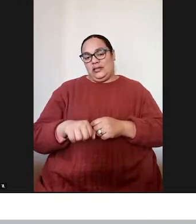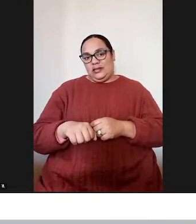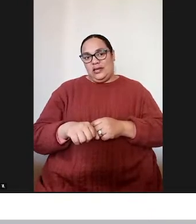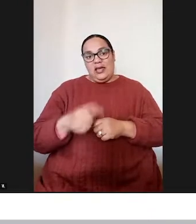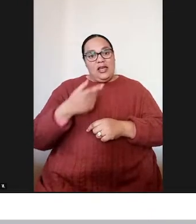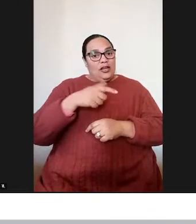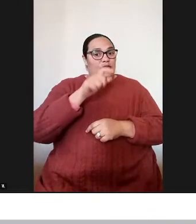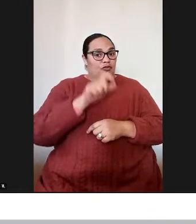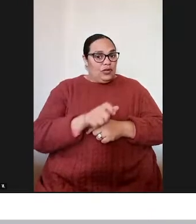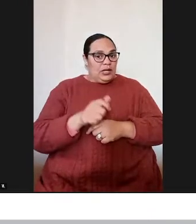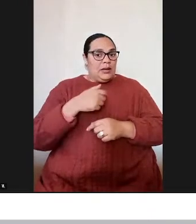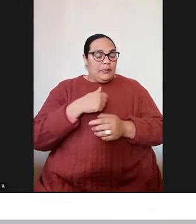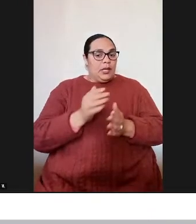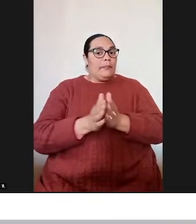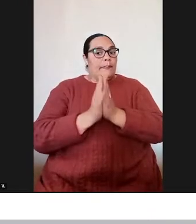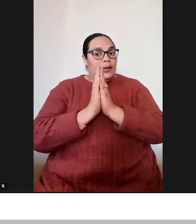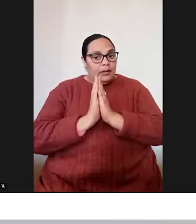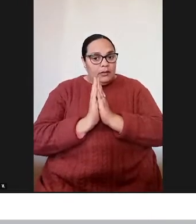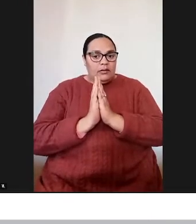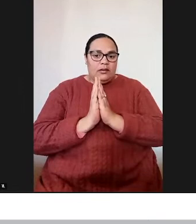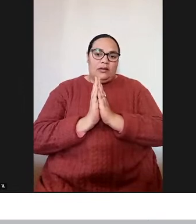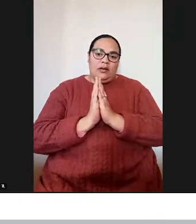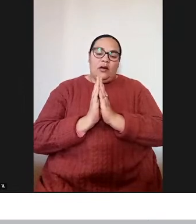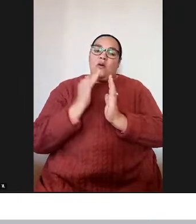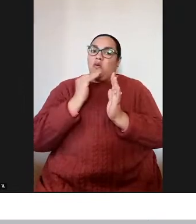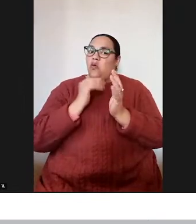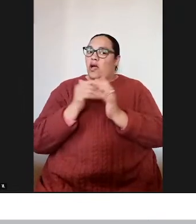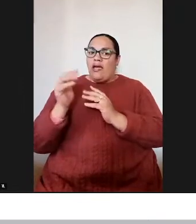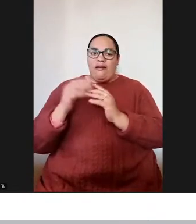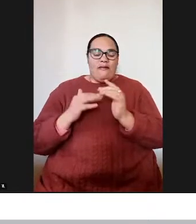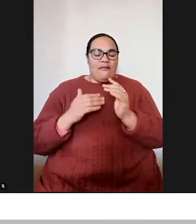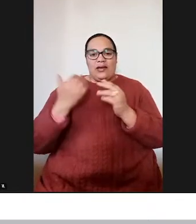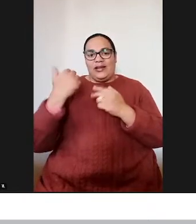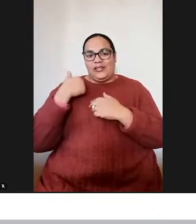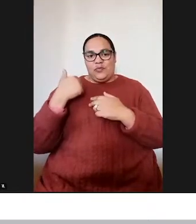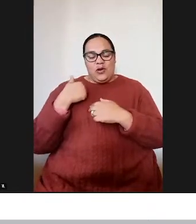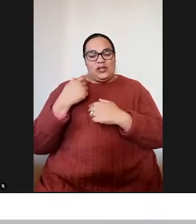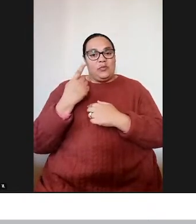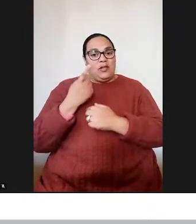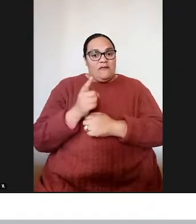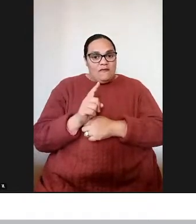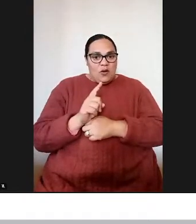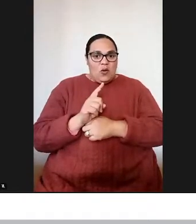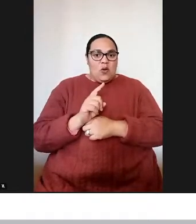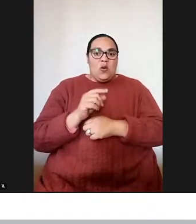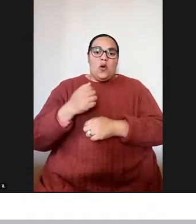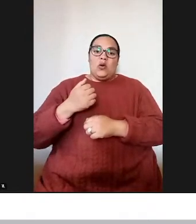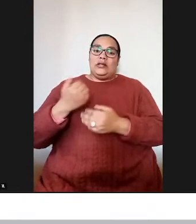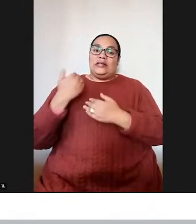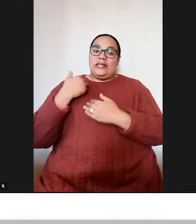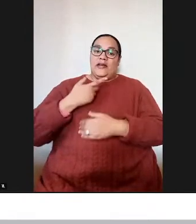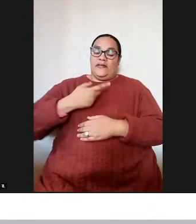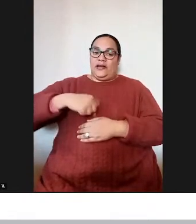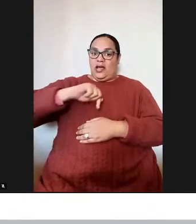I am pleading with whoever is responsible for our safety